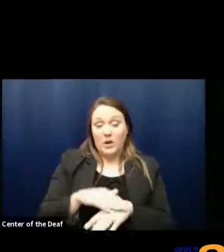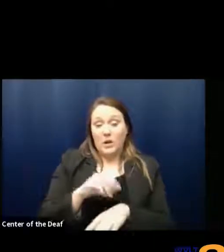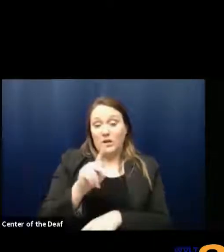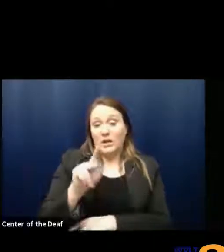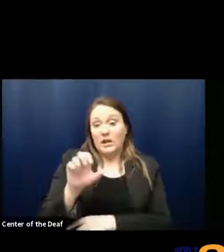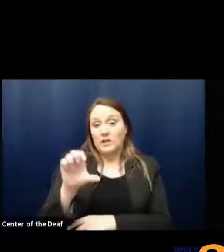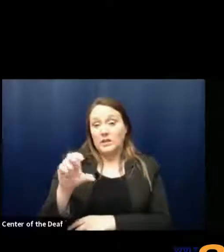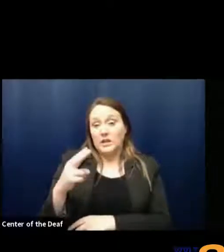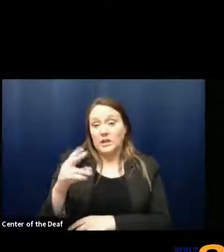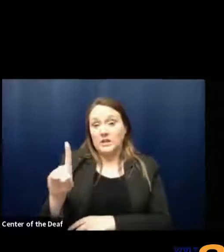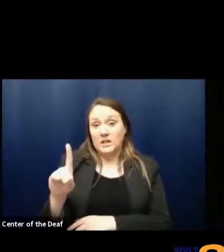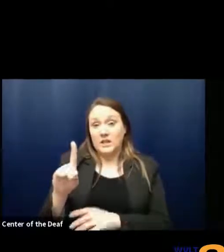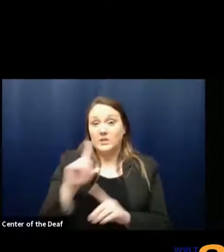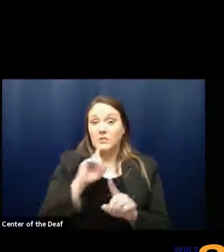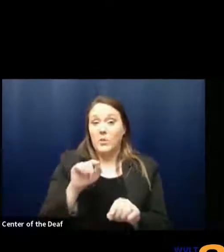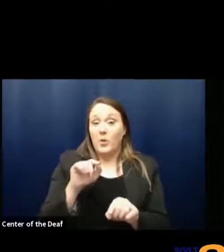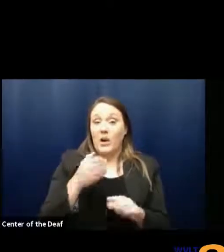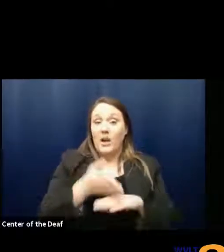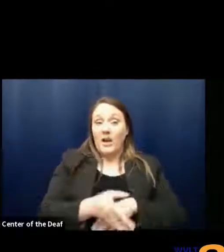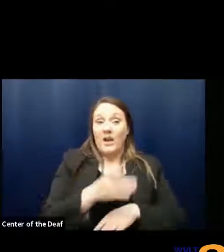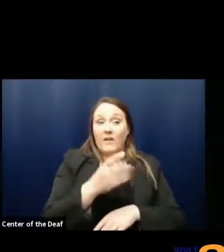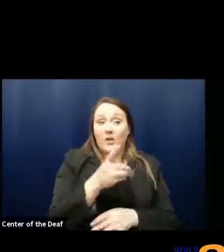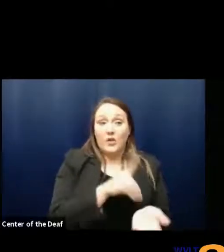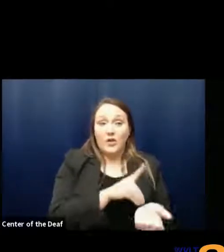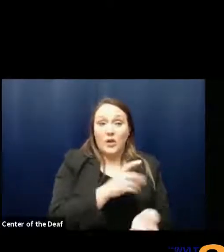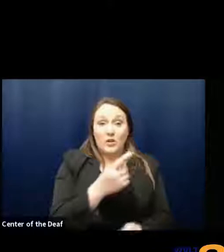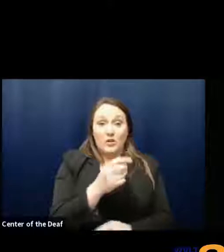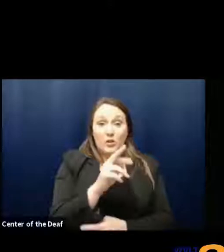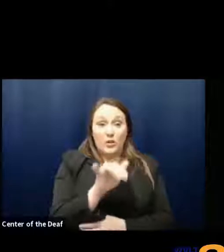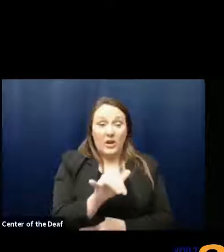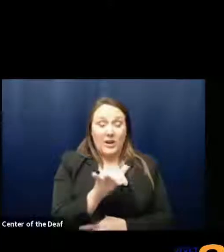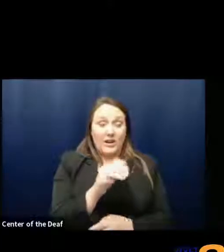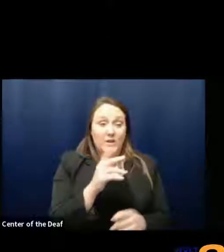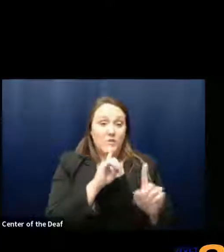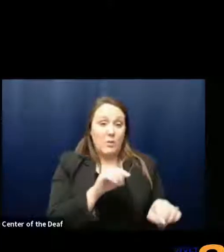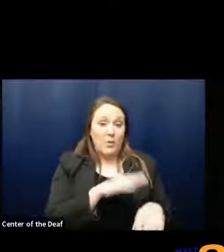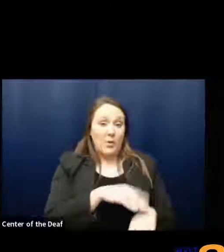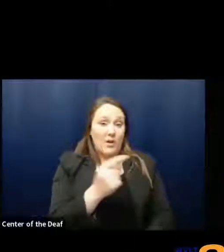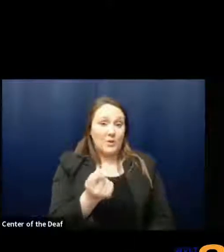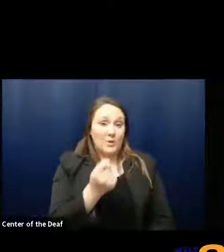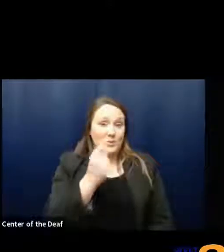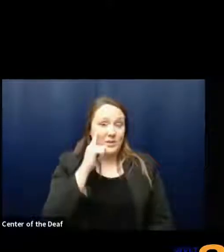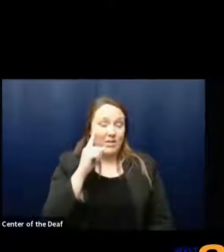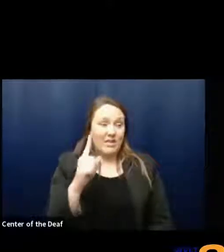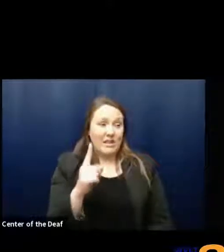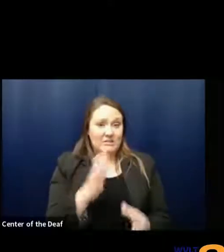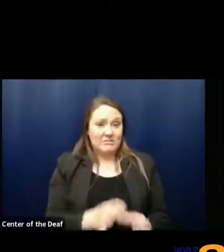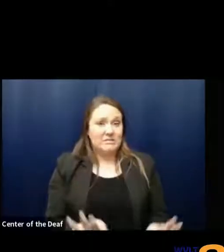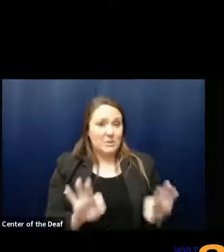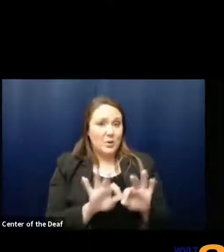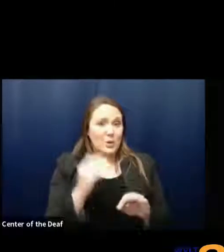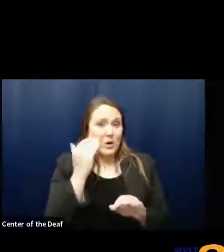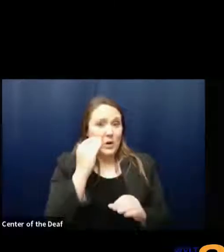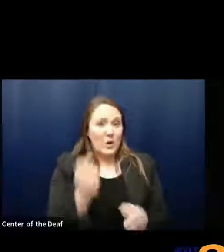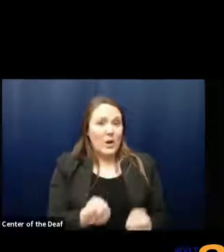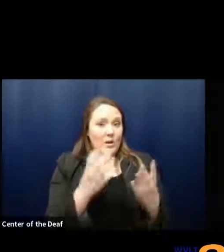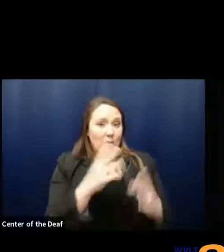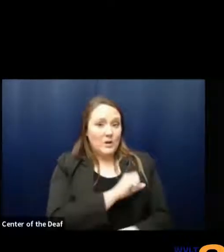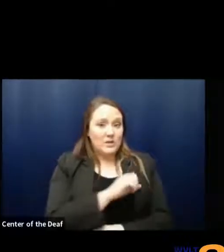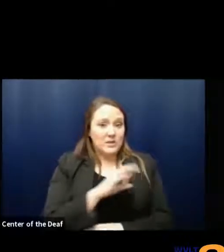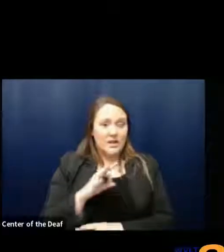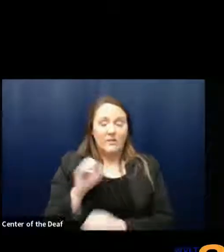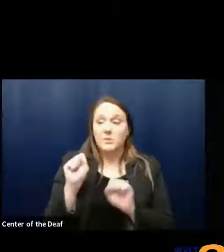Gray's report on Tuesday, it seems like this metric is equally as important as beds at this time. Yeah, we can talk to the hospitals about that,